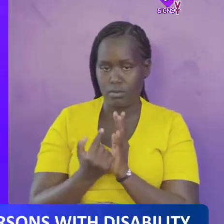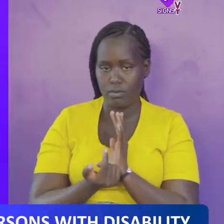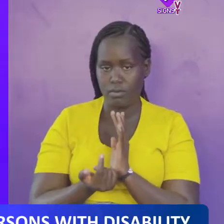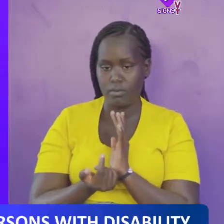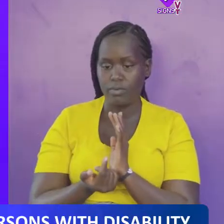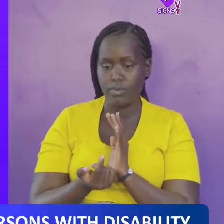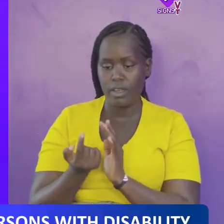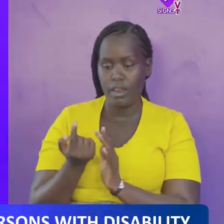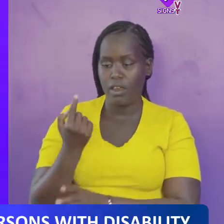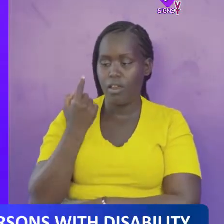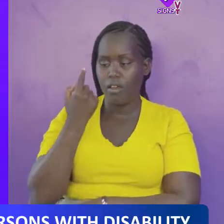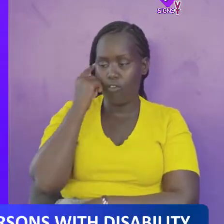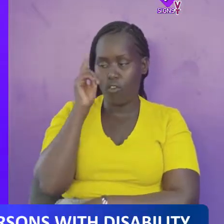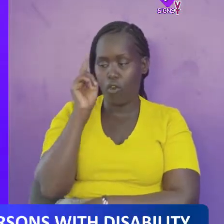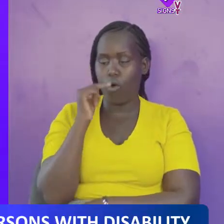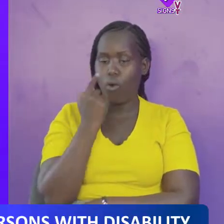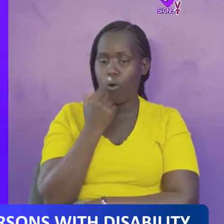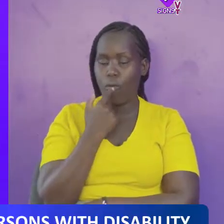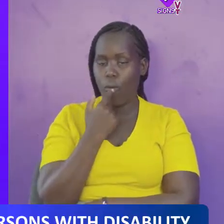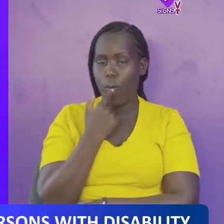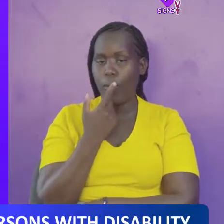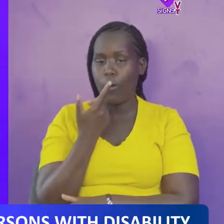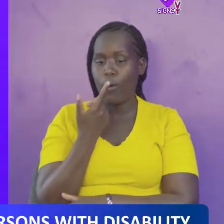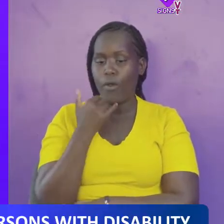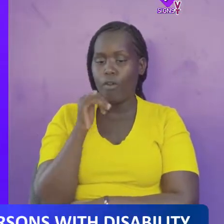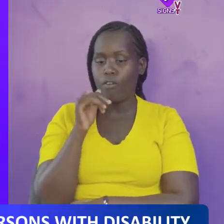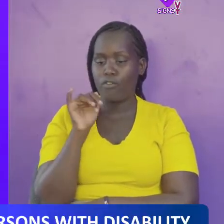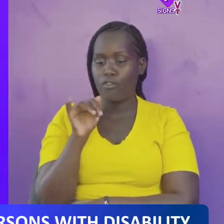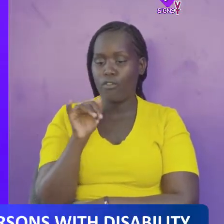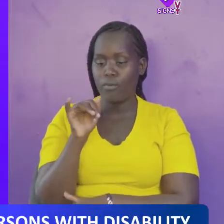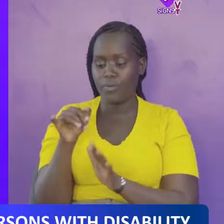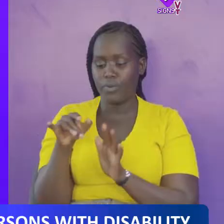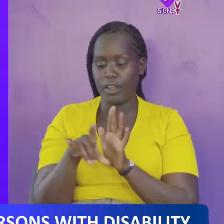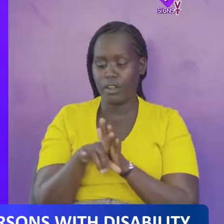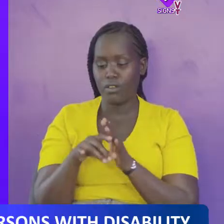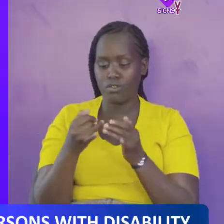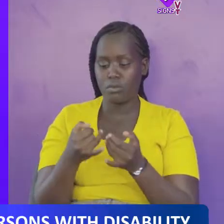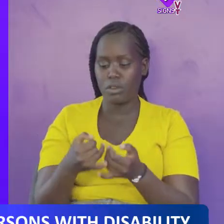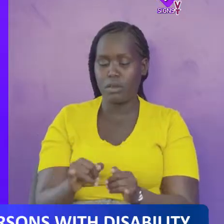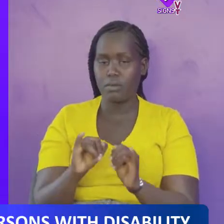for those laws to be implemented.